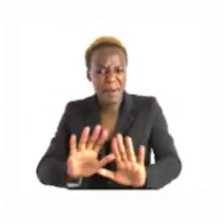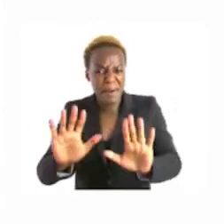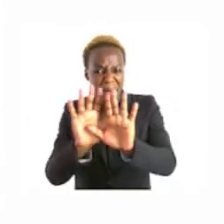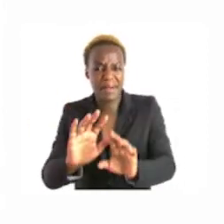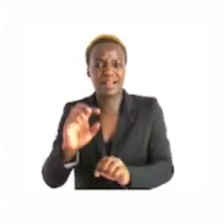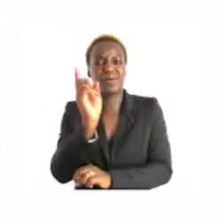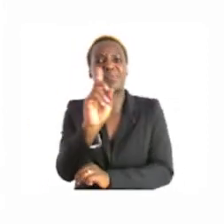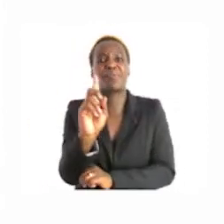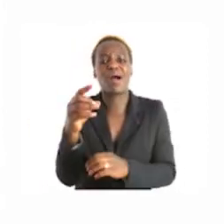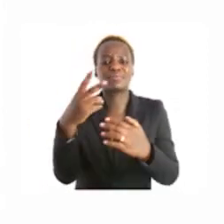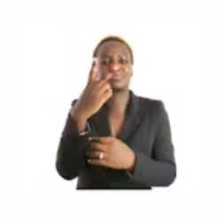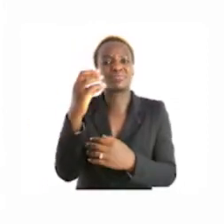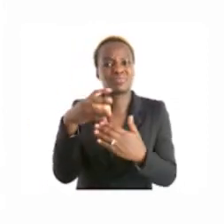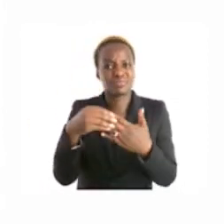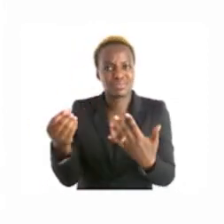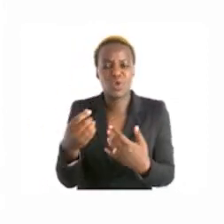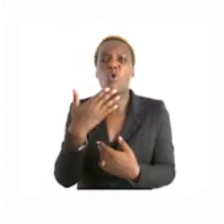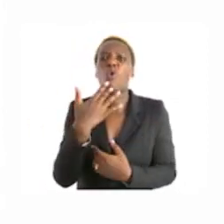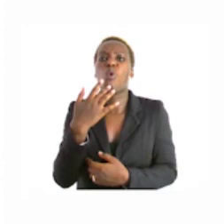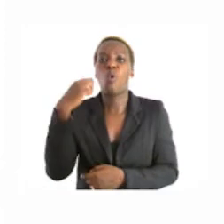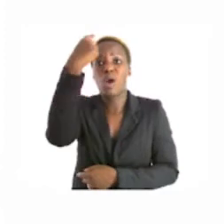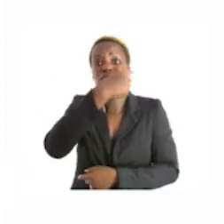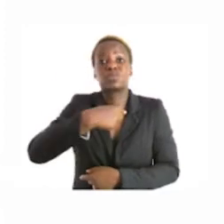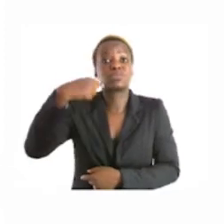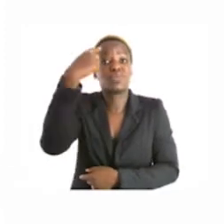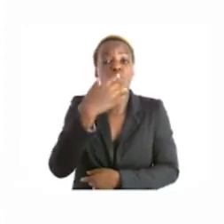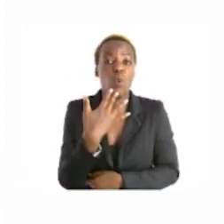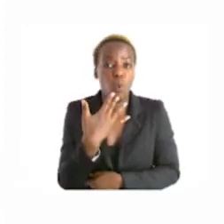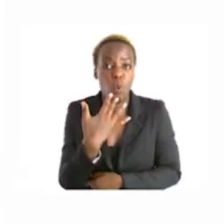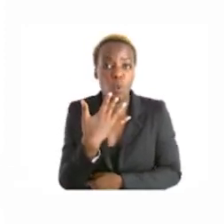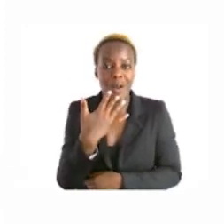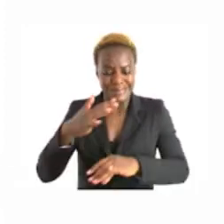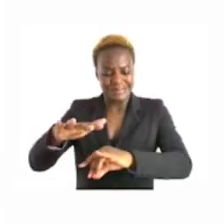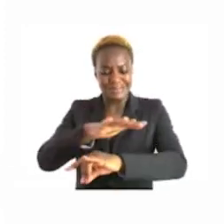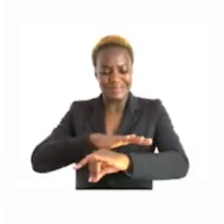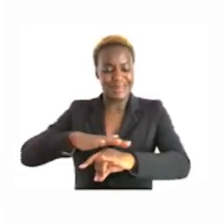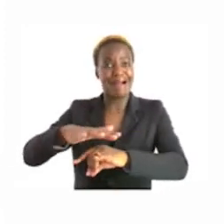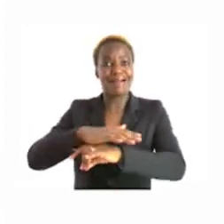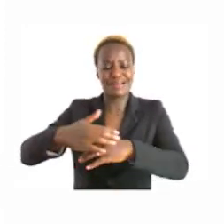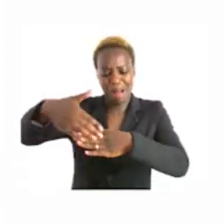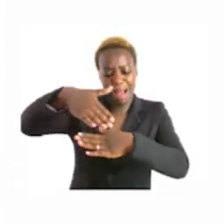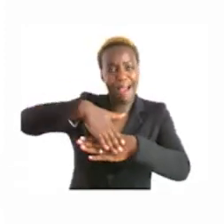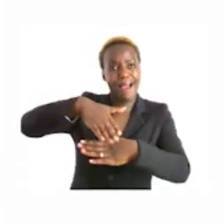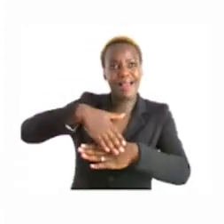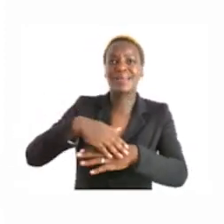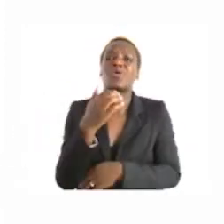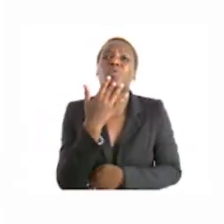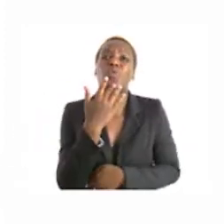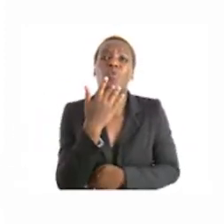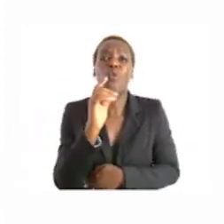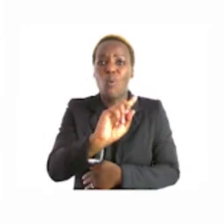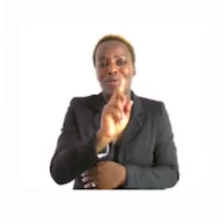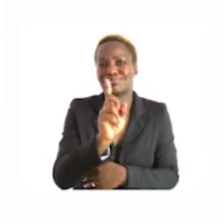the $20 note? Whose head is on the $20 note? The animal at the back. You know, you have to name for me the